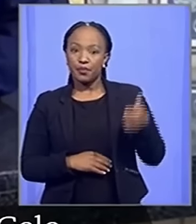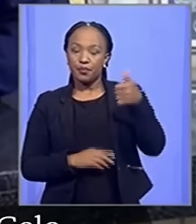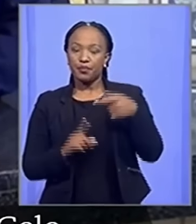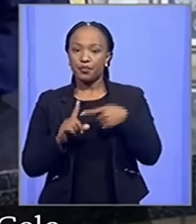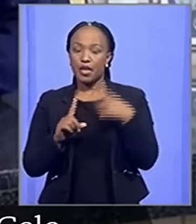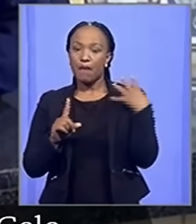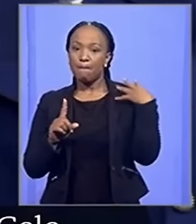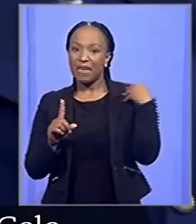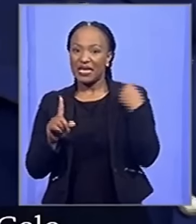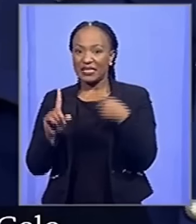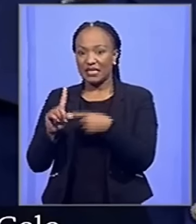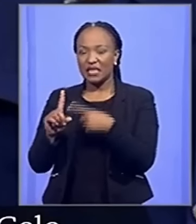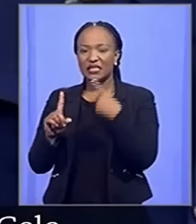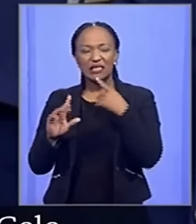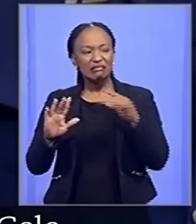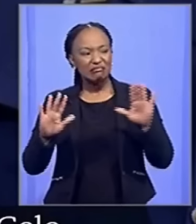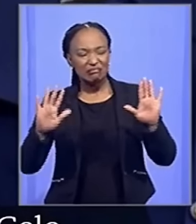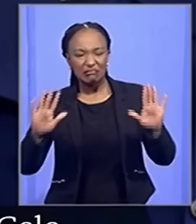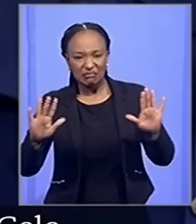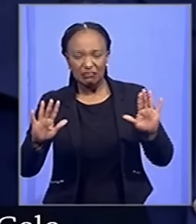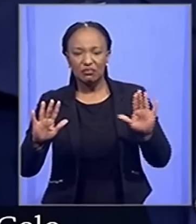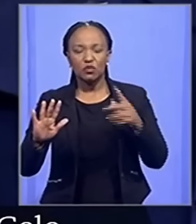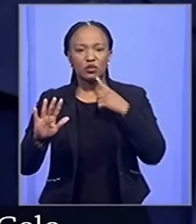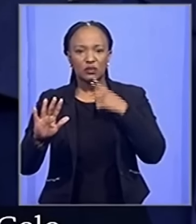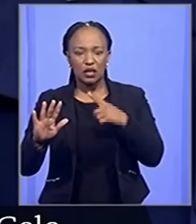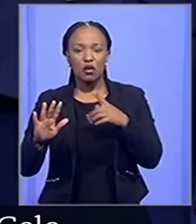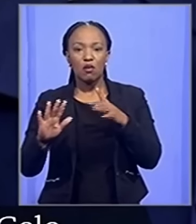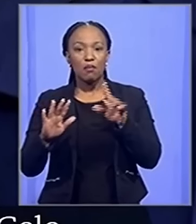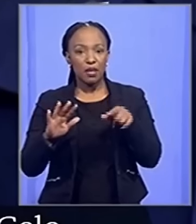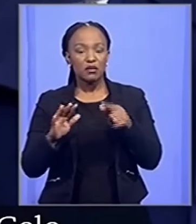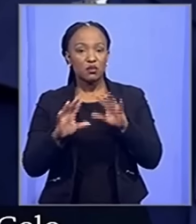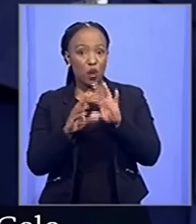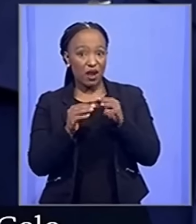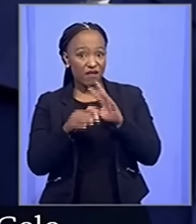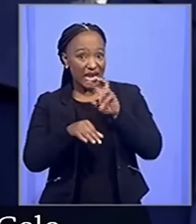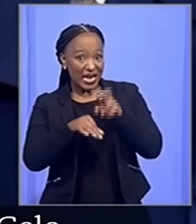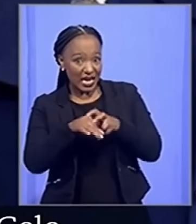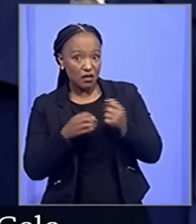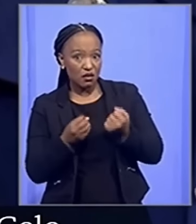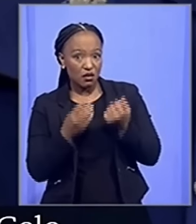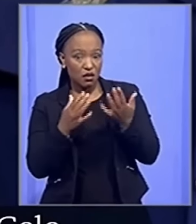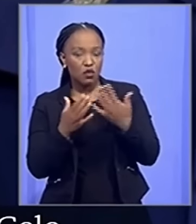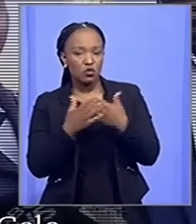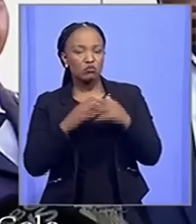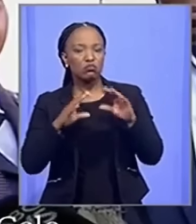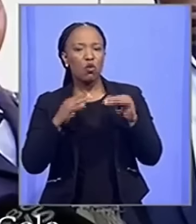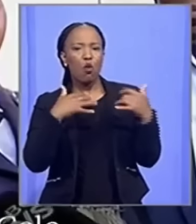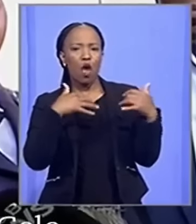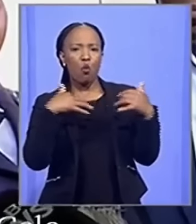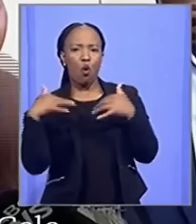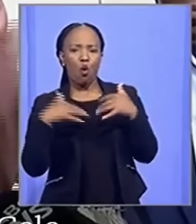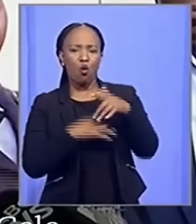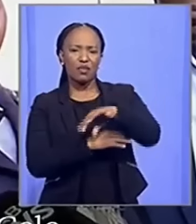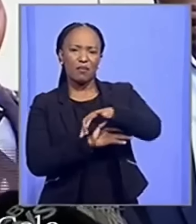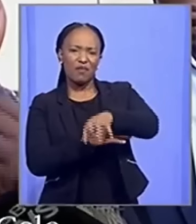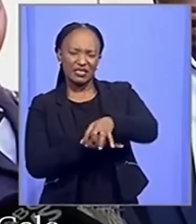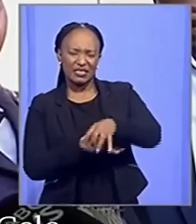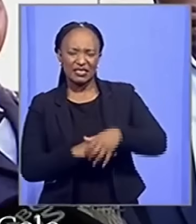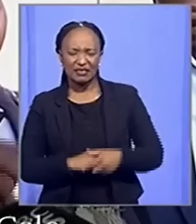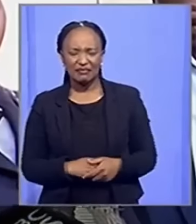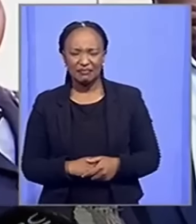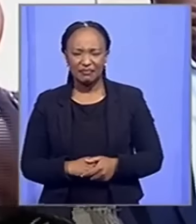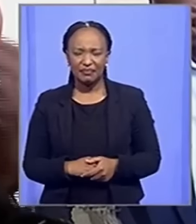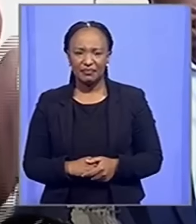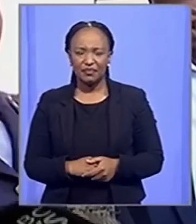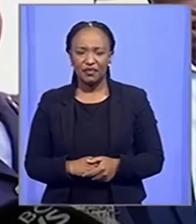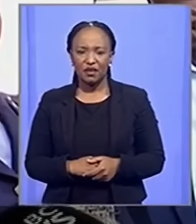tsa ditekesi, mme o itlamile gore o tla aba didiriso tse di tlhokegang go lwantsha dikhuduego tsa ditekesi kwa porofenseng. They must